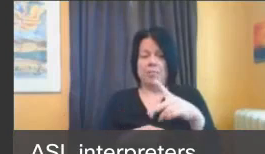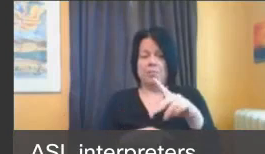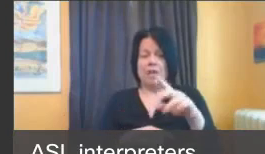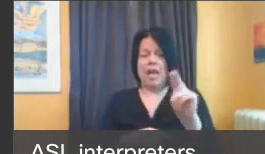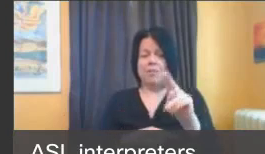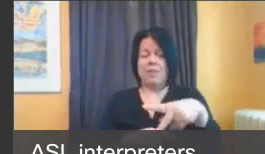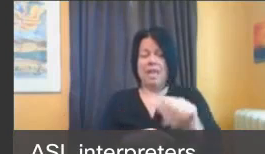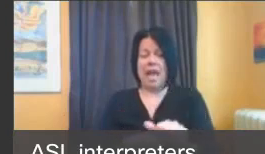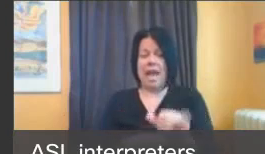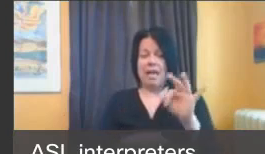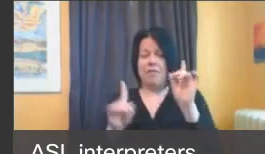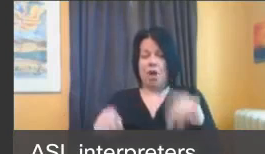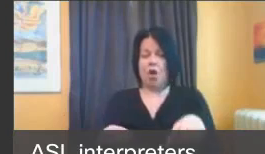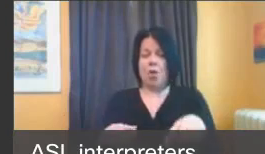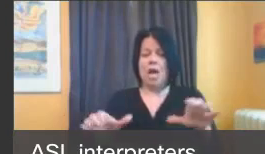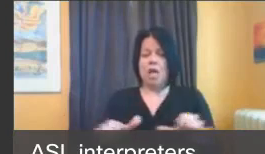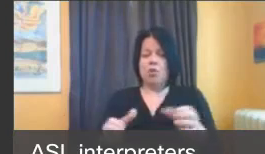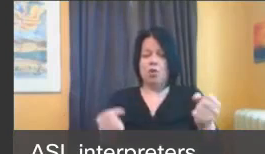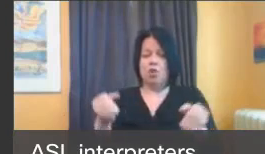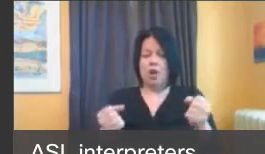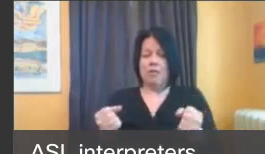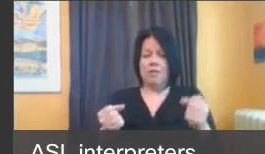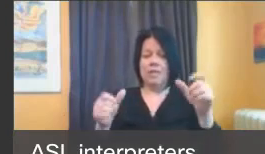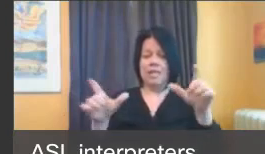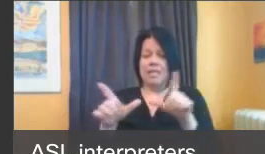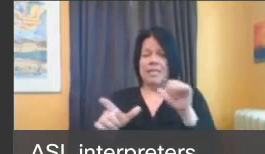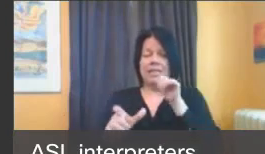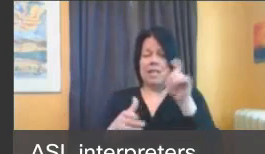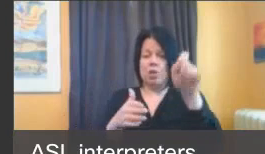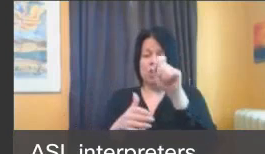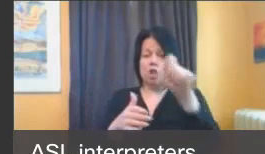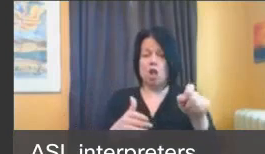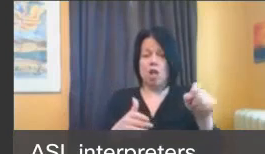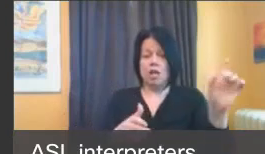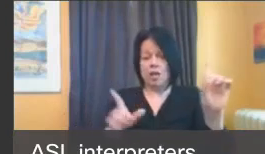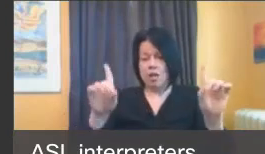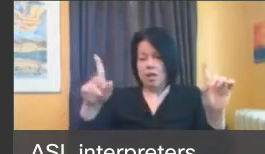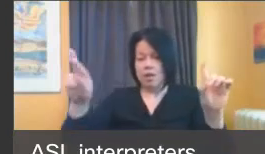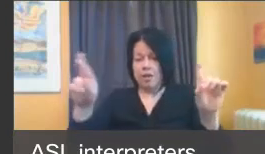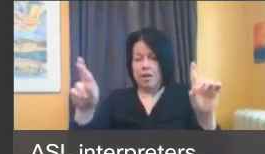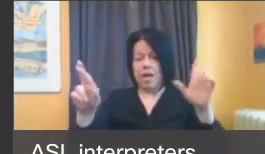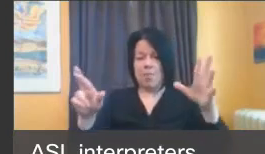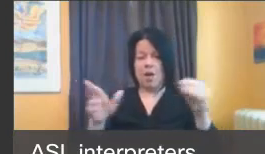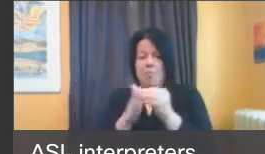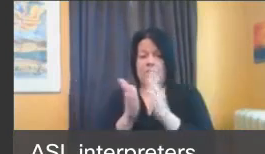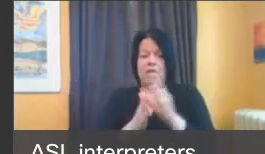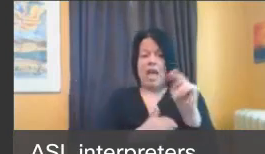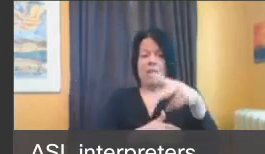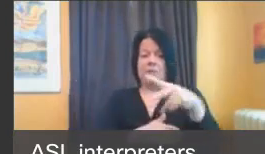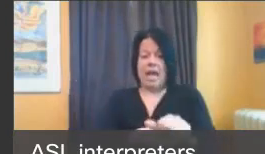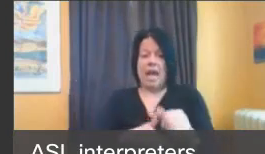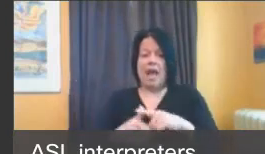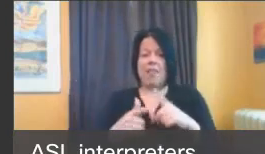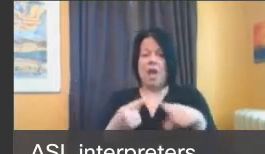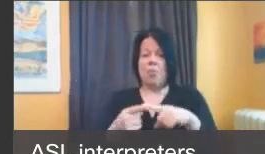update their driver's license and they don't check their party box, and they eventually default to no party affiliation. And then when they go